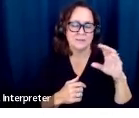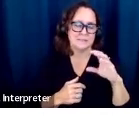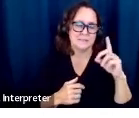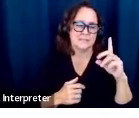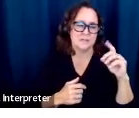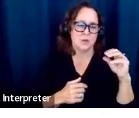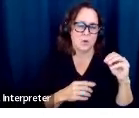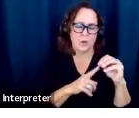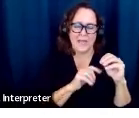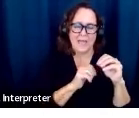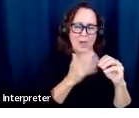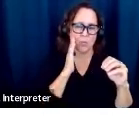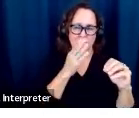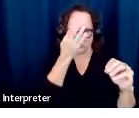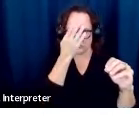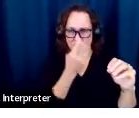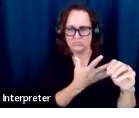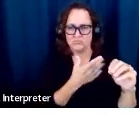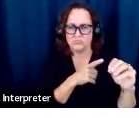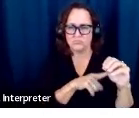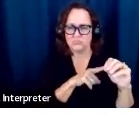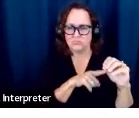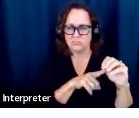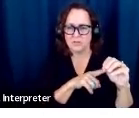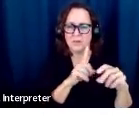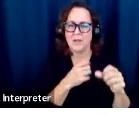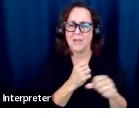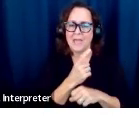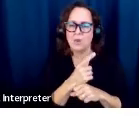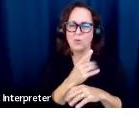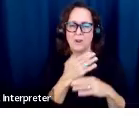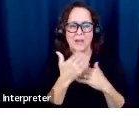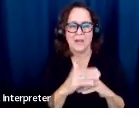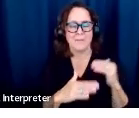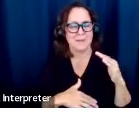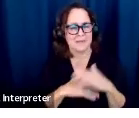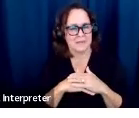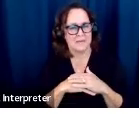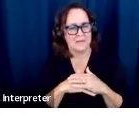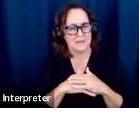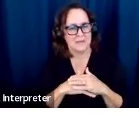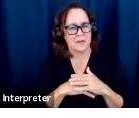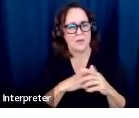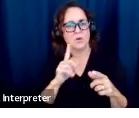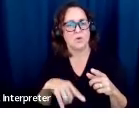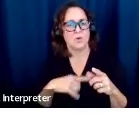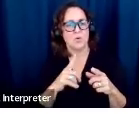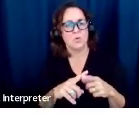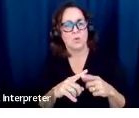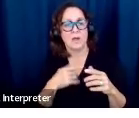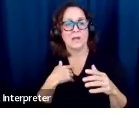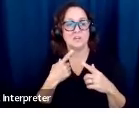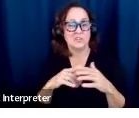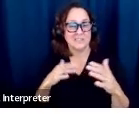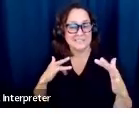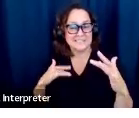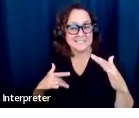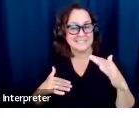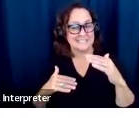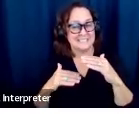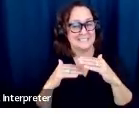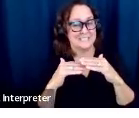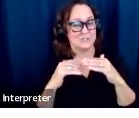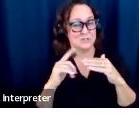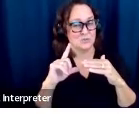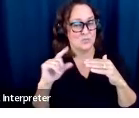be notified about the annual limit. So when participants, start to approach that 20,000, are getting